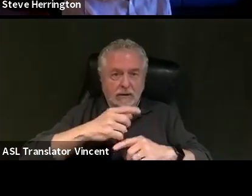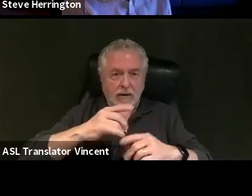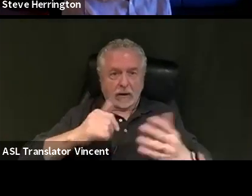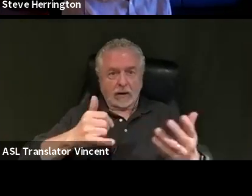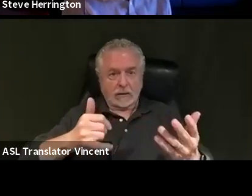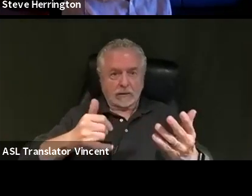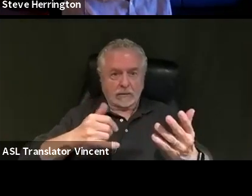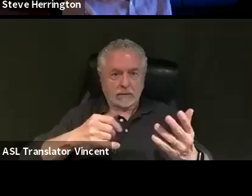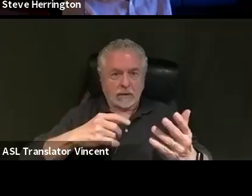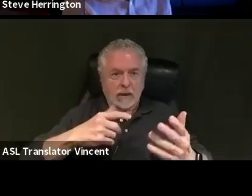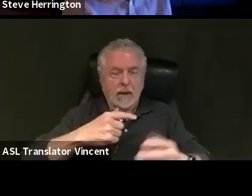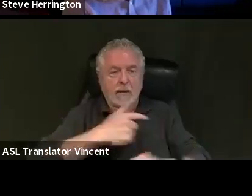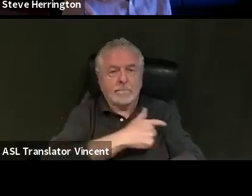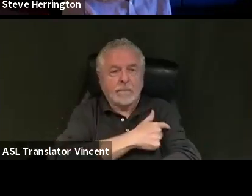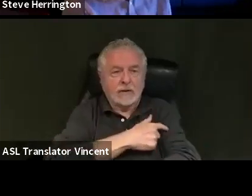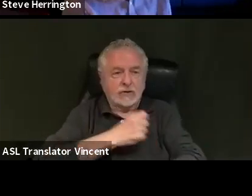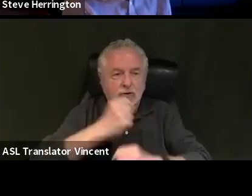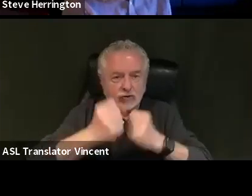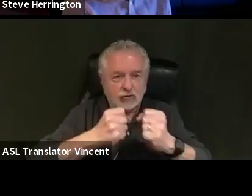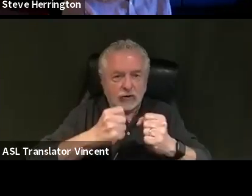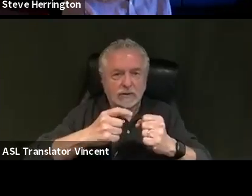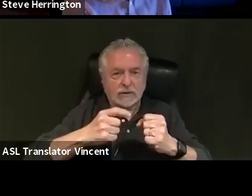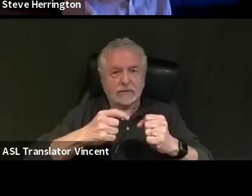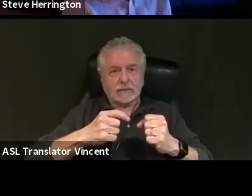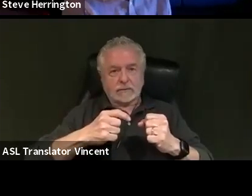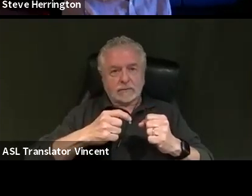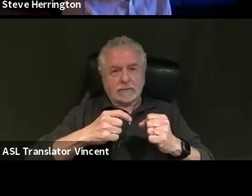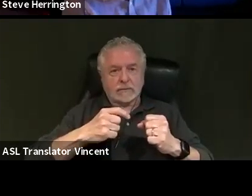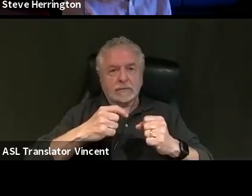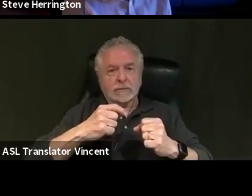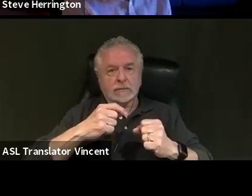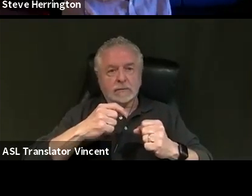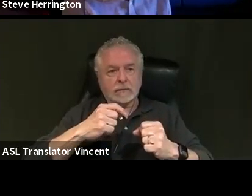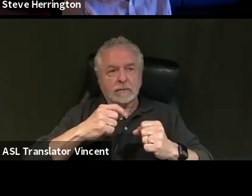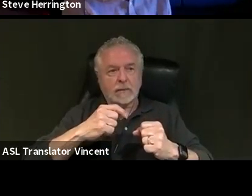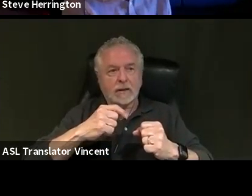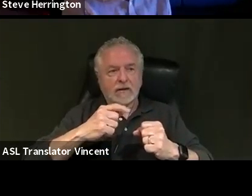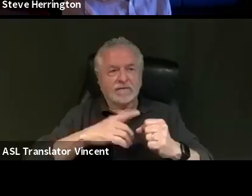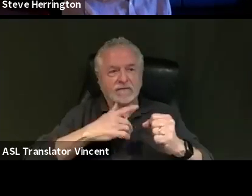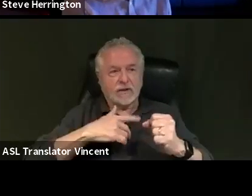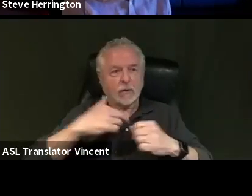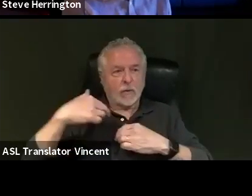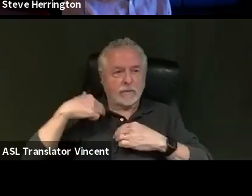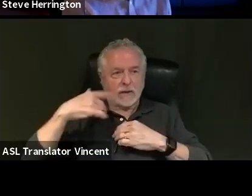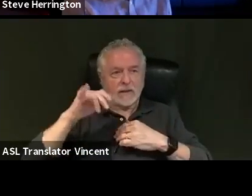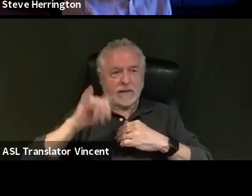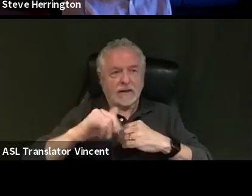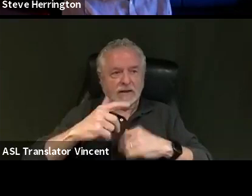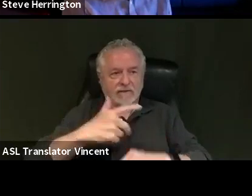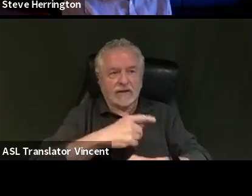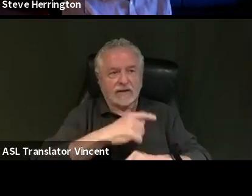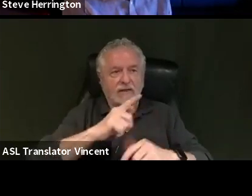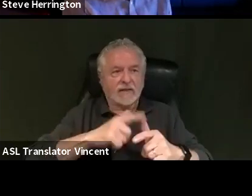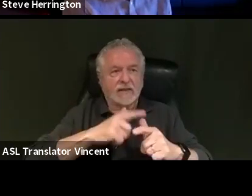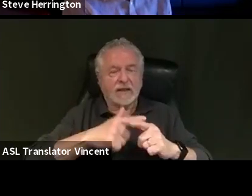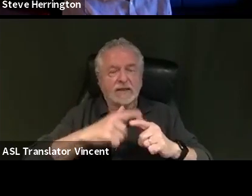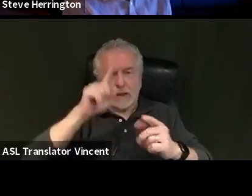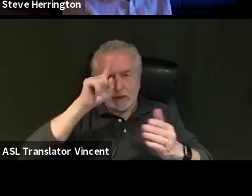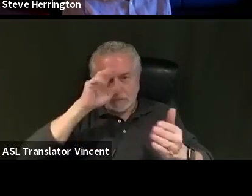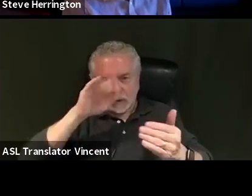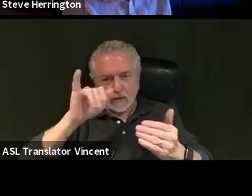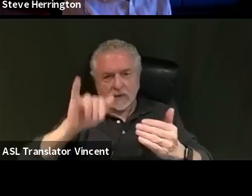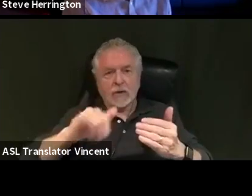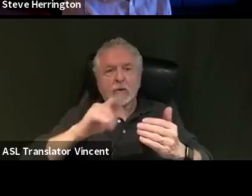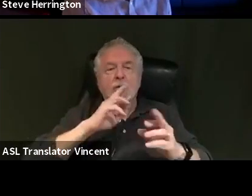like muscle soreness or maybe a little bit of just feeling the response to the vaccine and then anticipating what